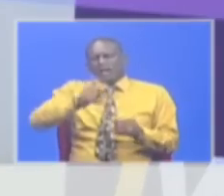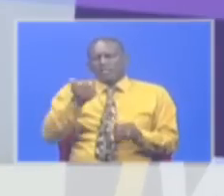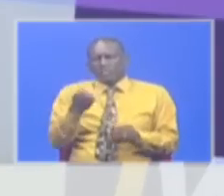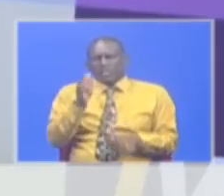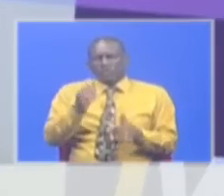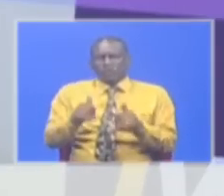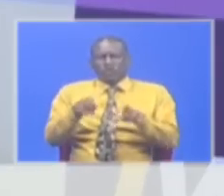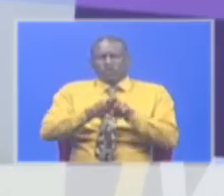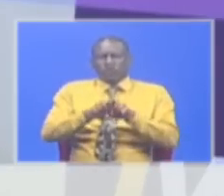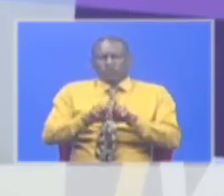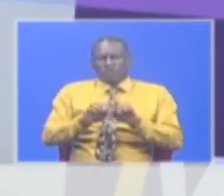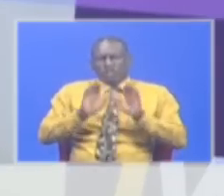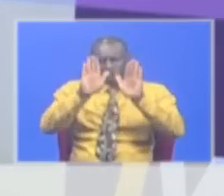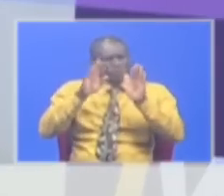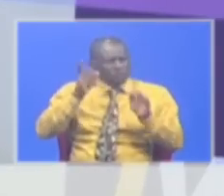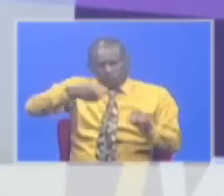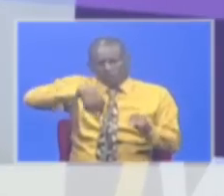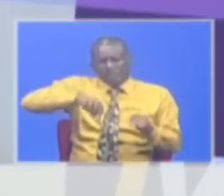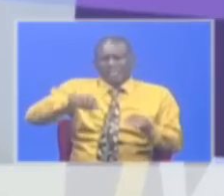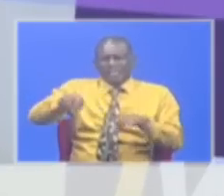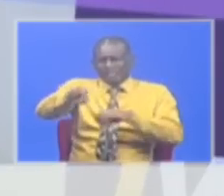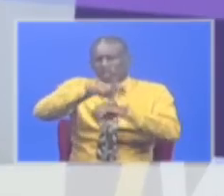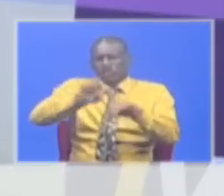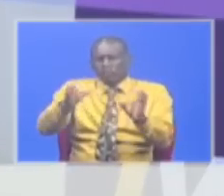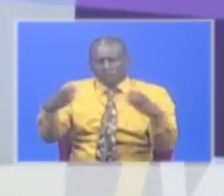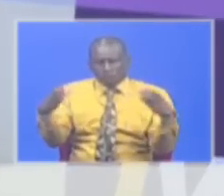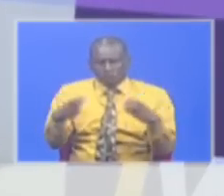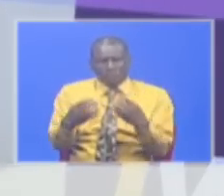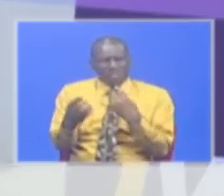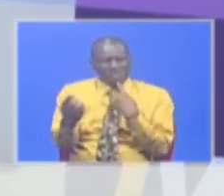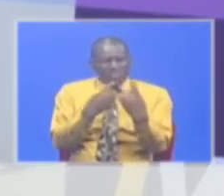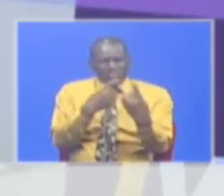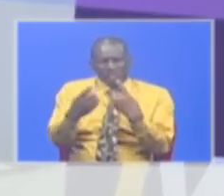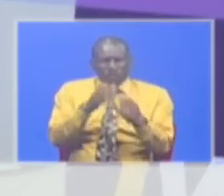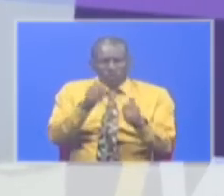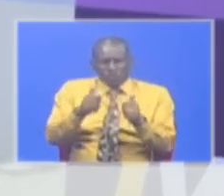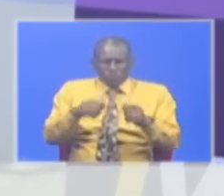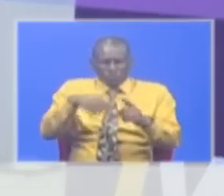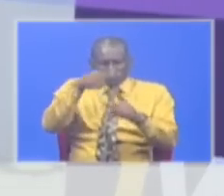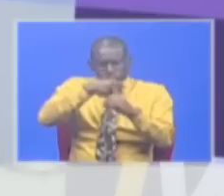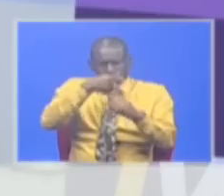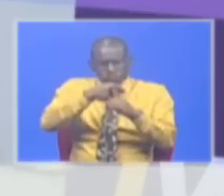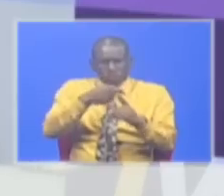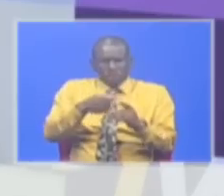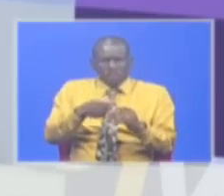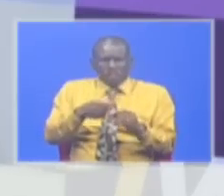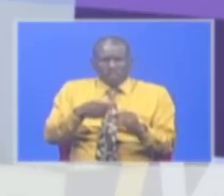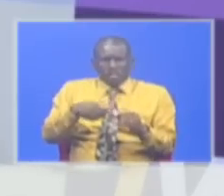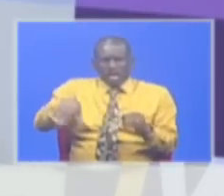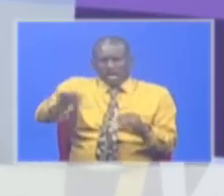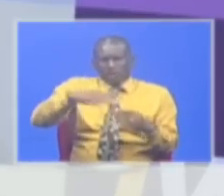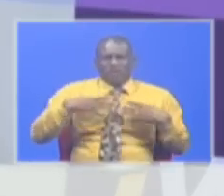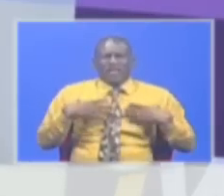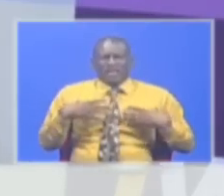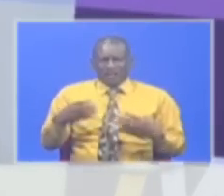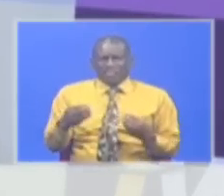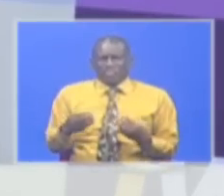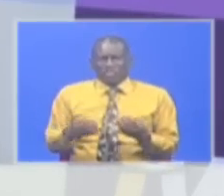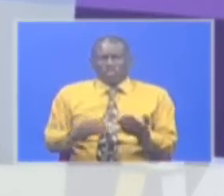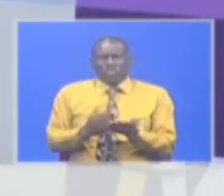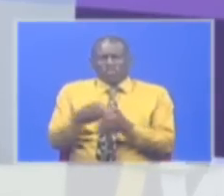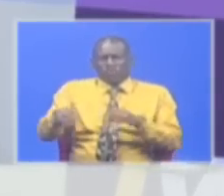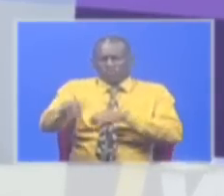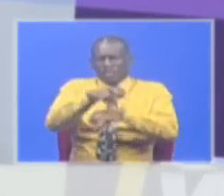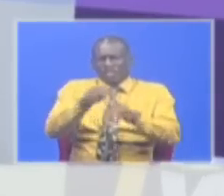also very passionate for us is the conversations that we drive around health through the National